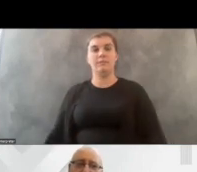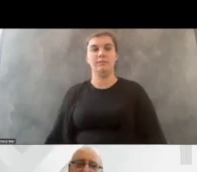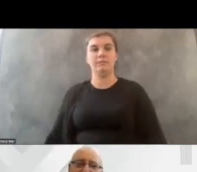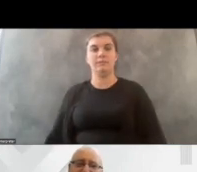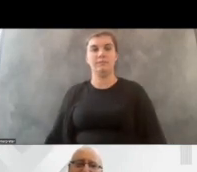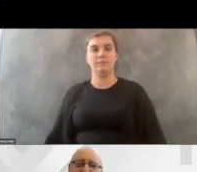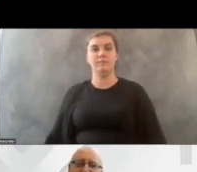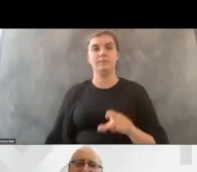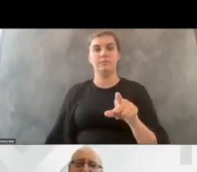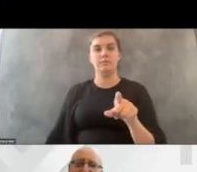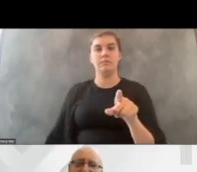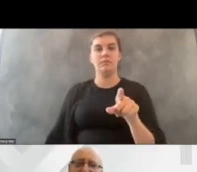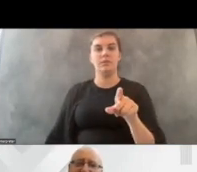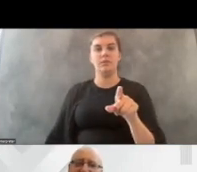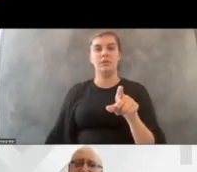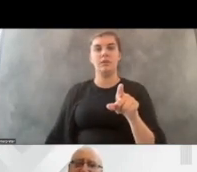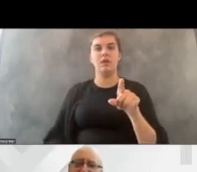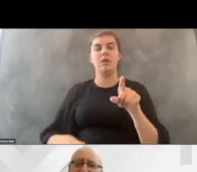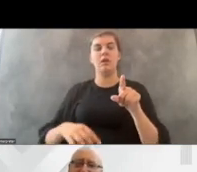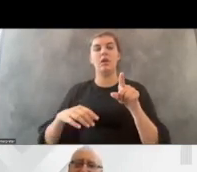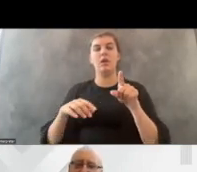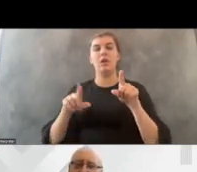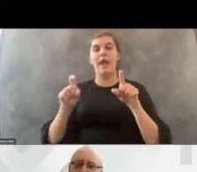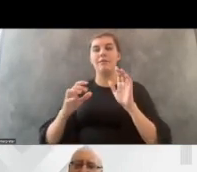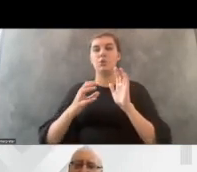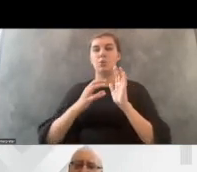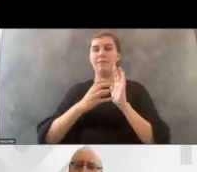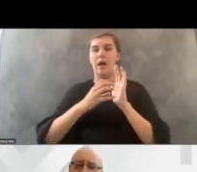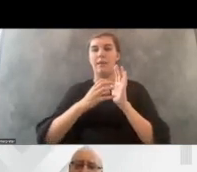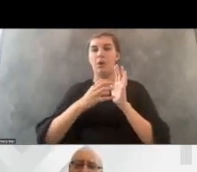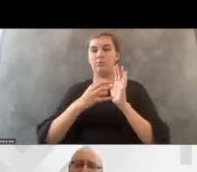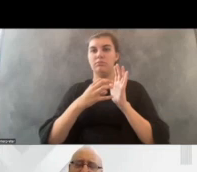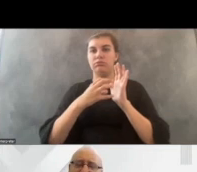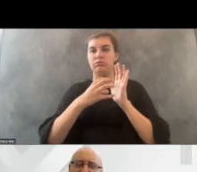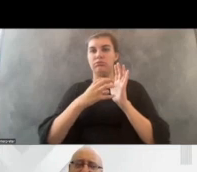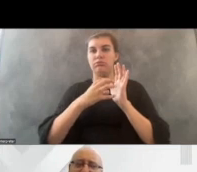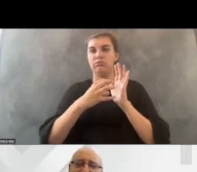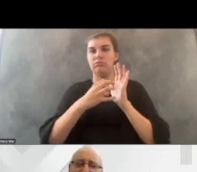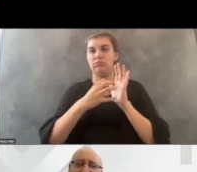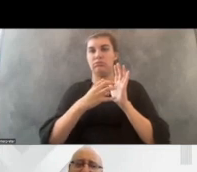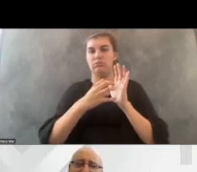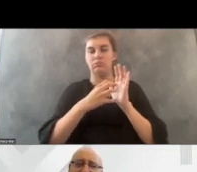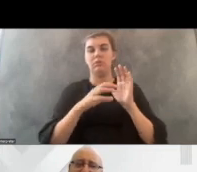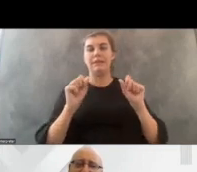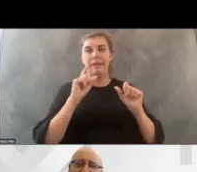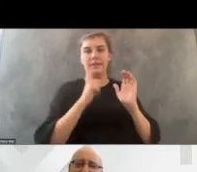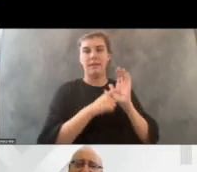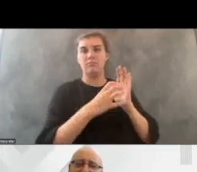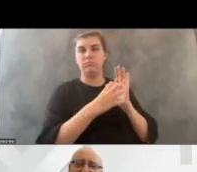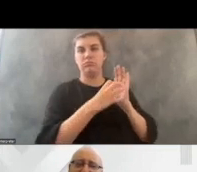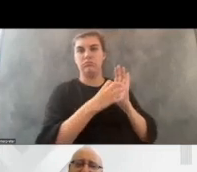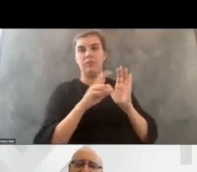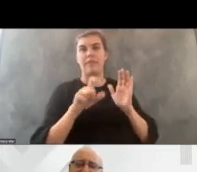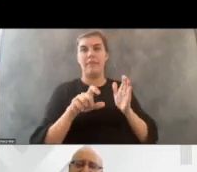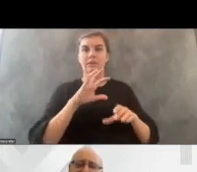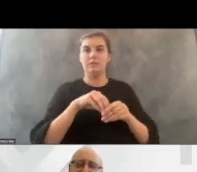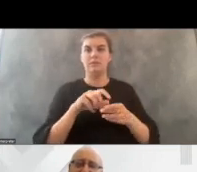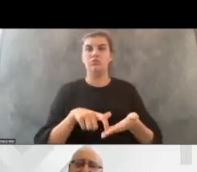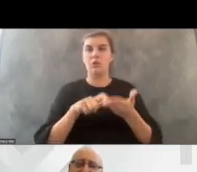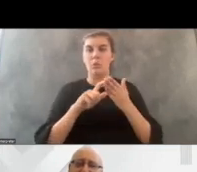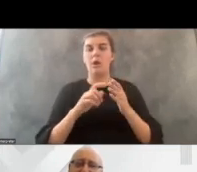And when a person who is sighted comes up to the intersection, they can look at the signals and see that the